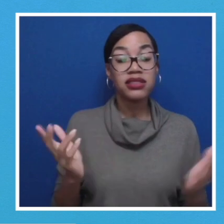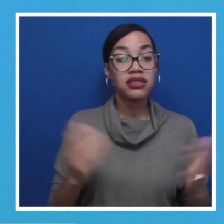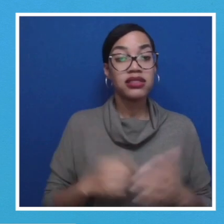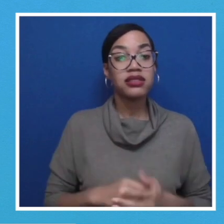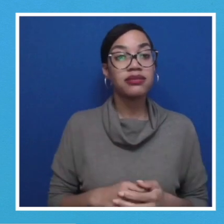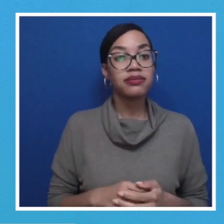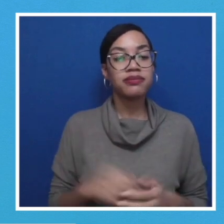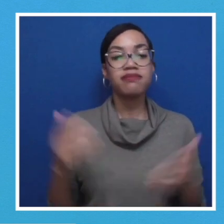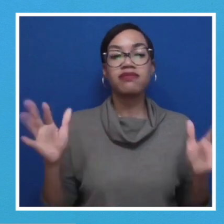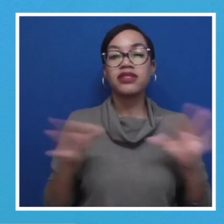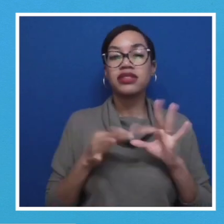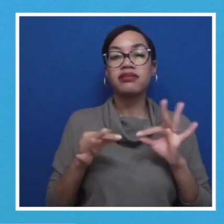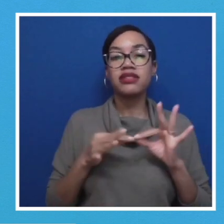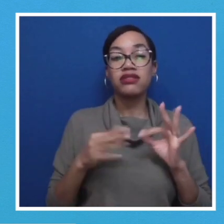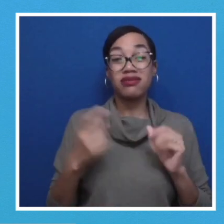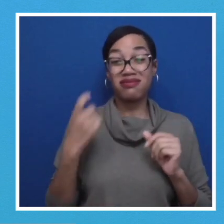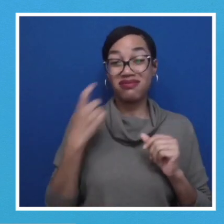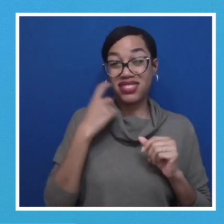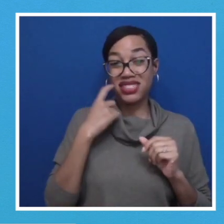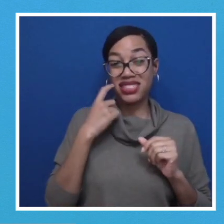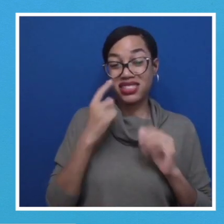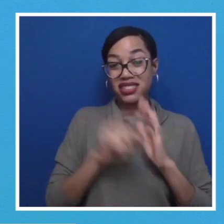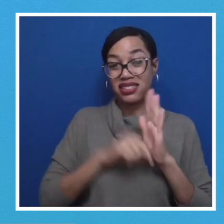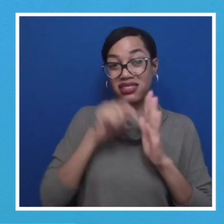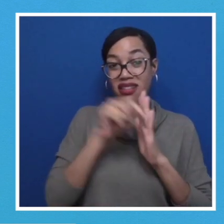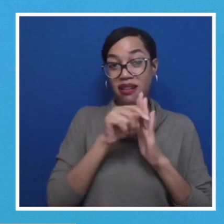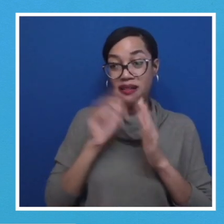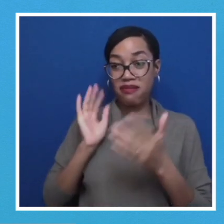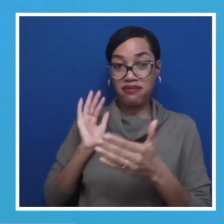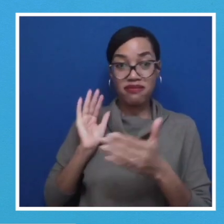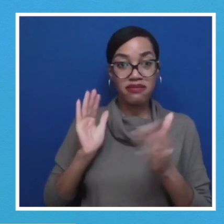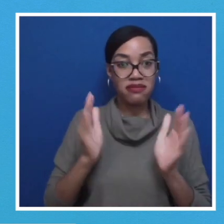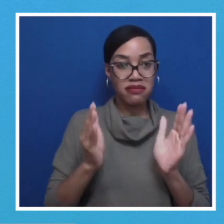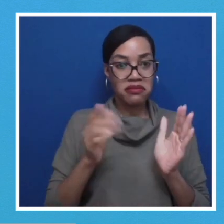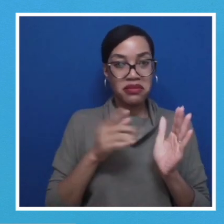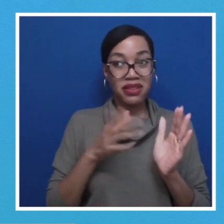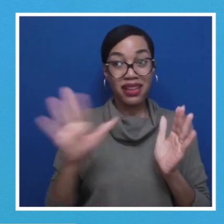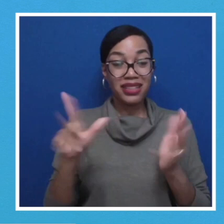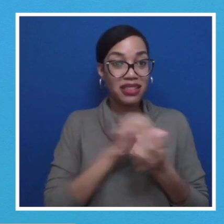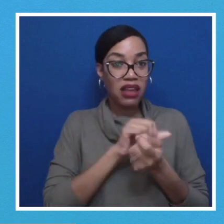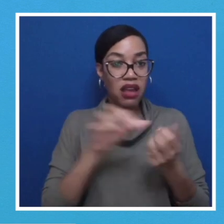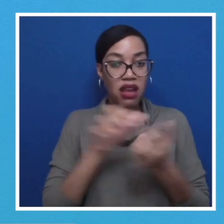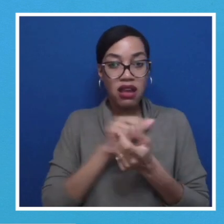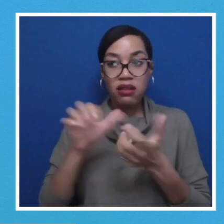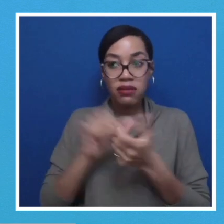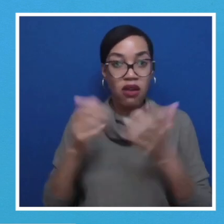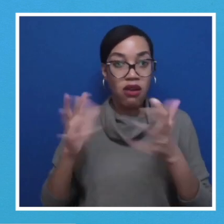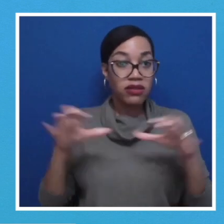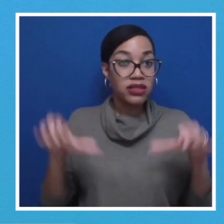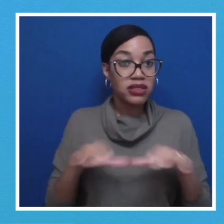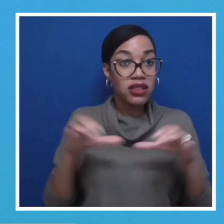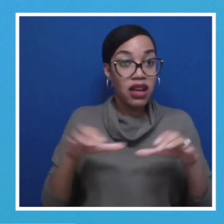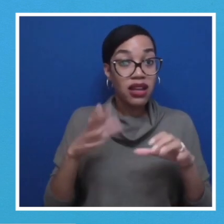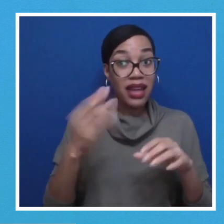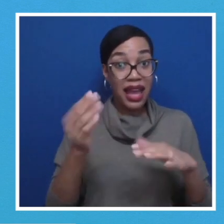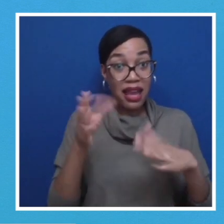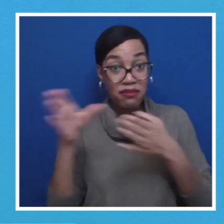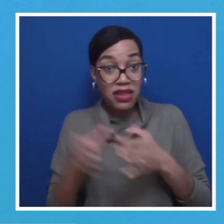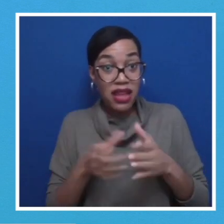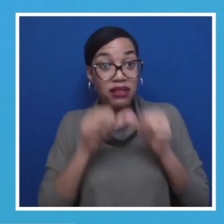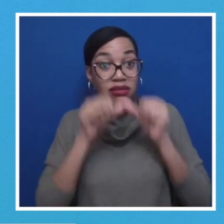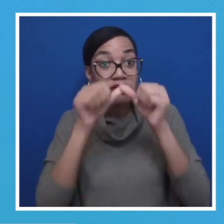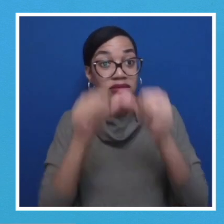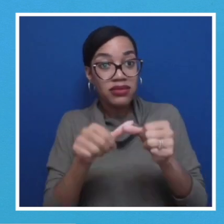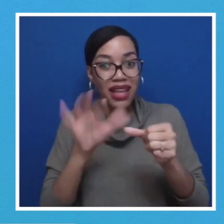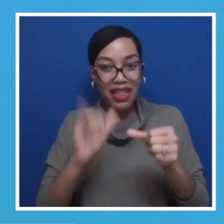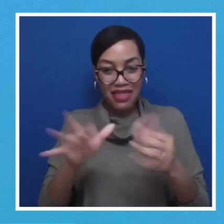period of time, the damage that they've done and what they plan to do is irreversible. It is what we do today that